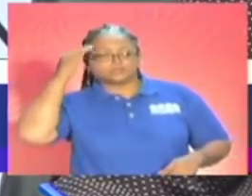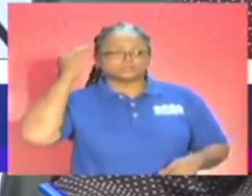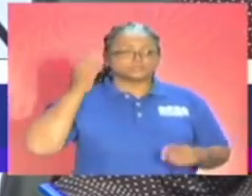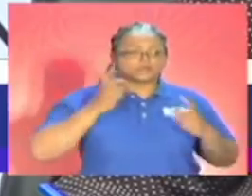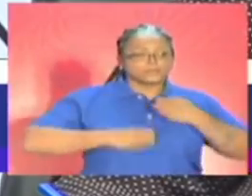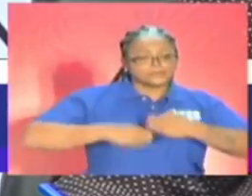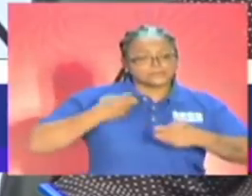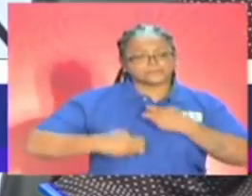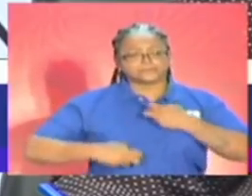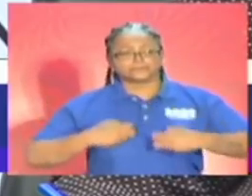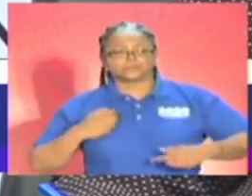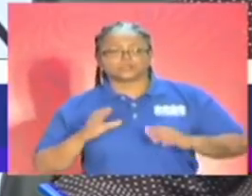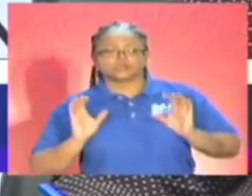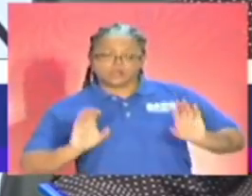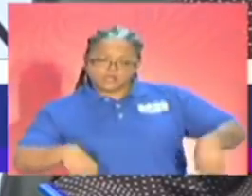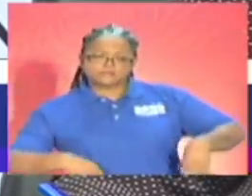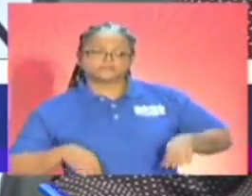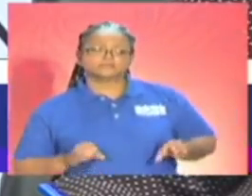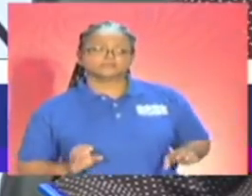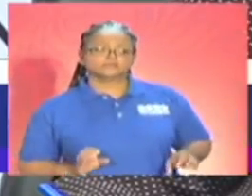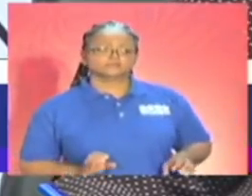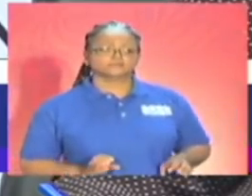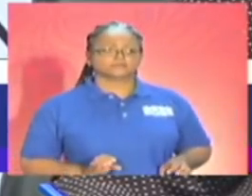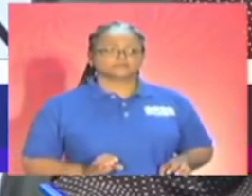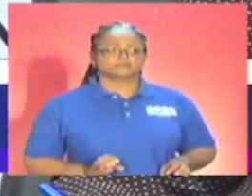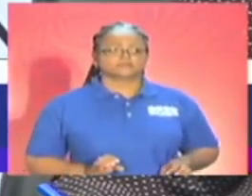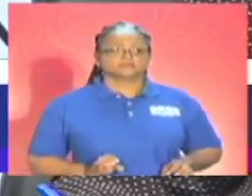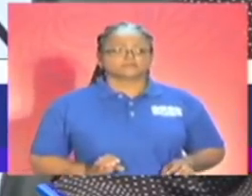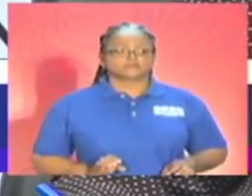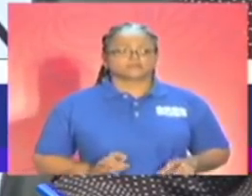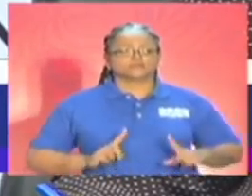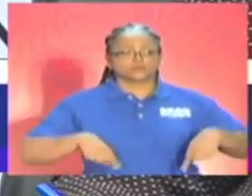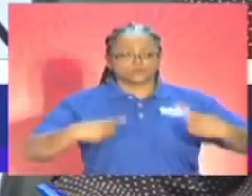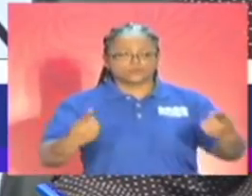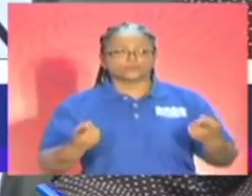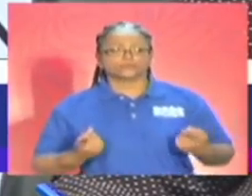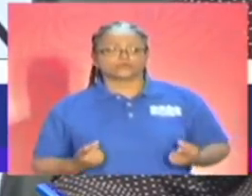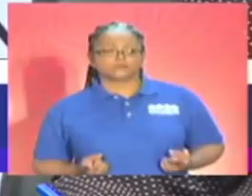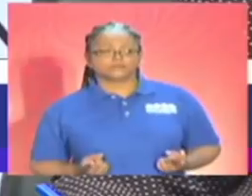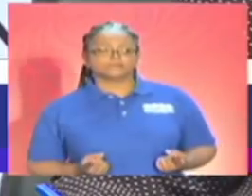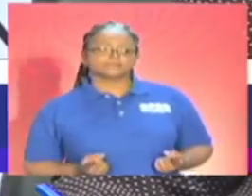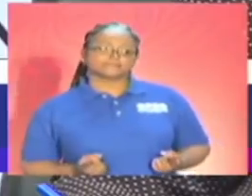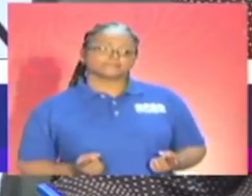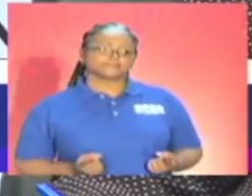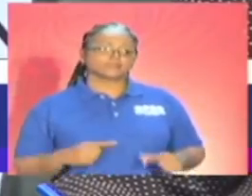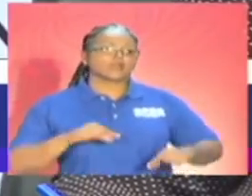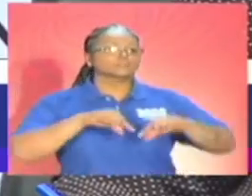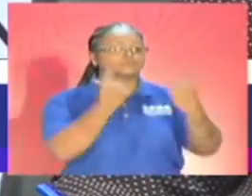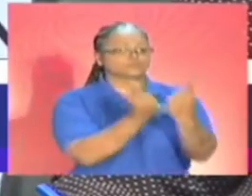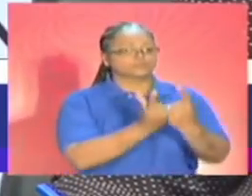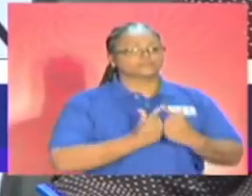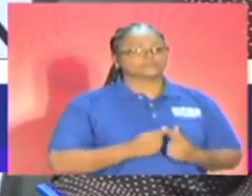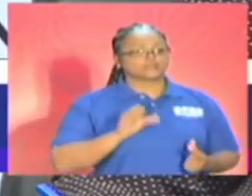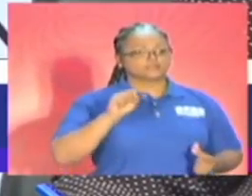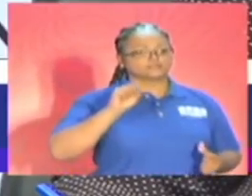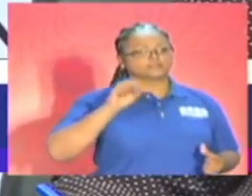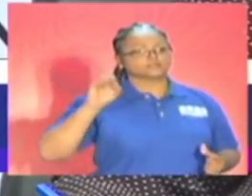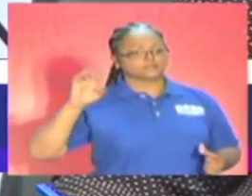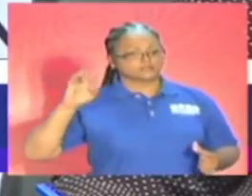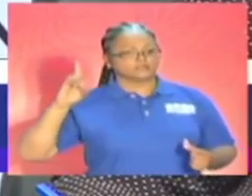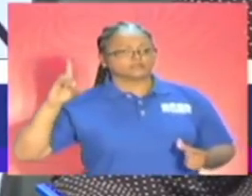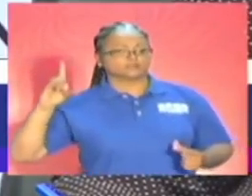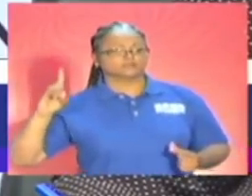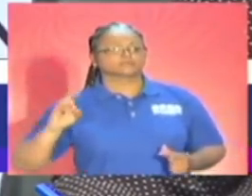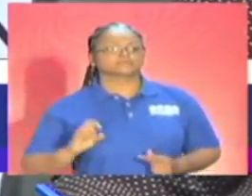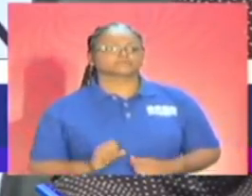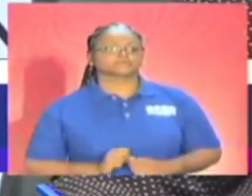the mental health and well-being of children, they are the first port of call. They do the first